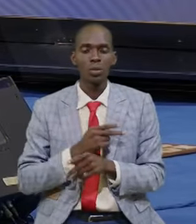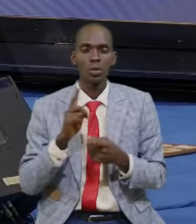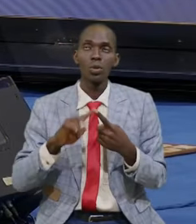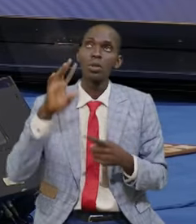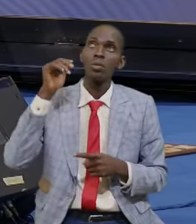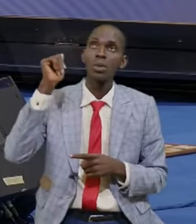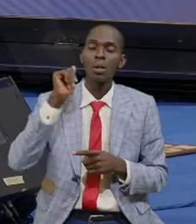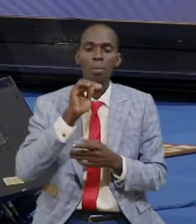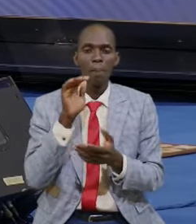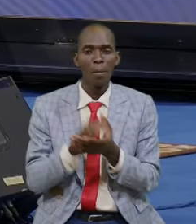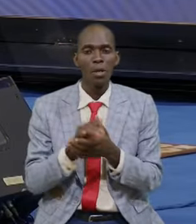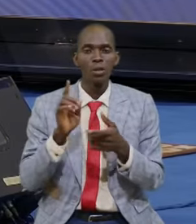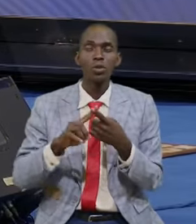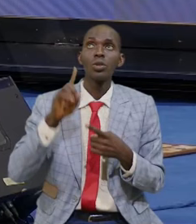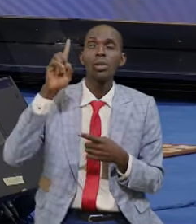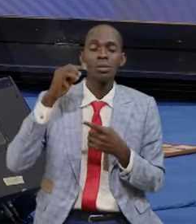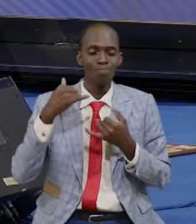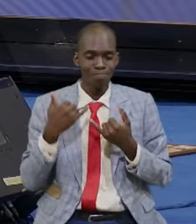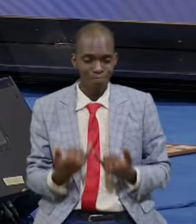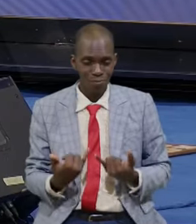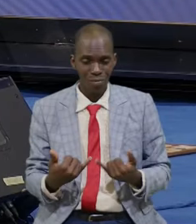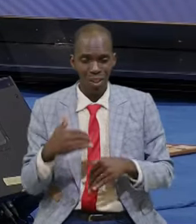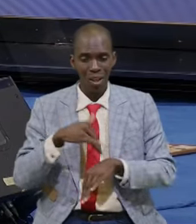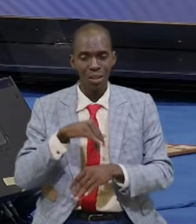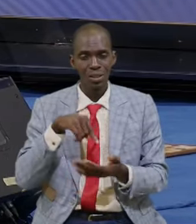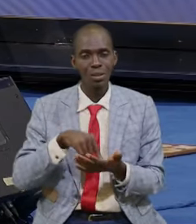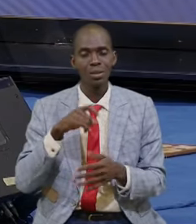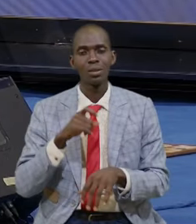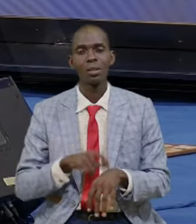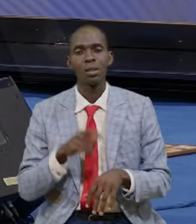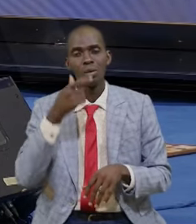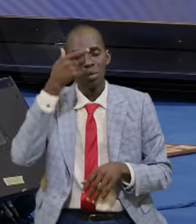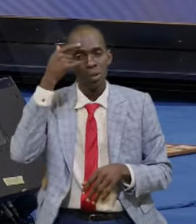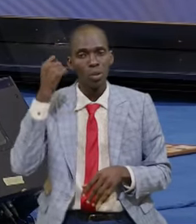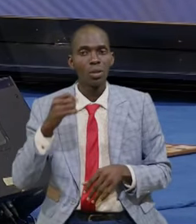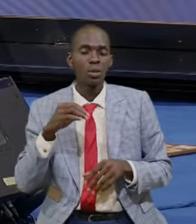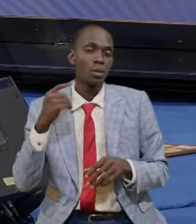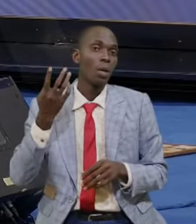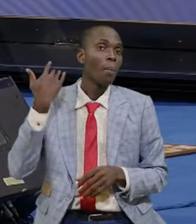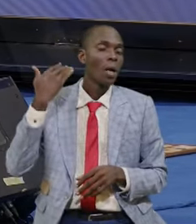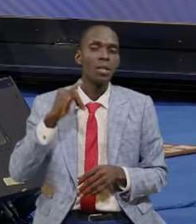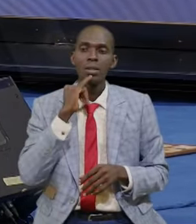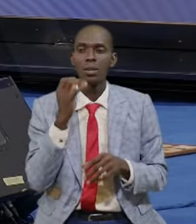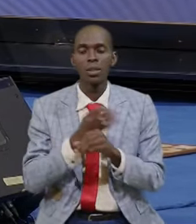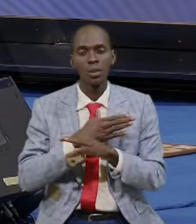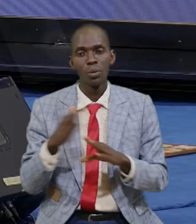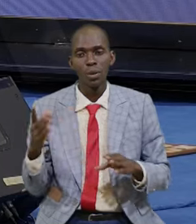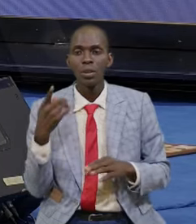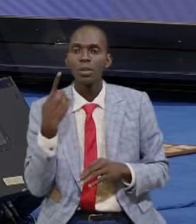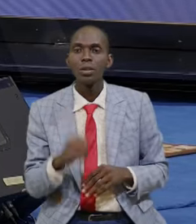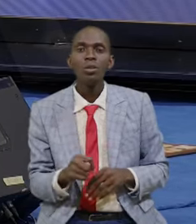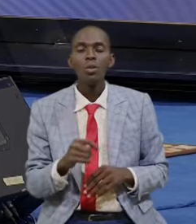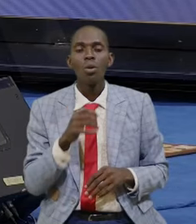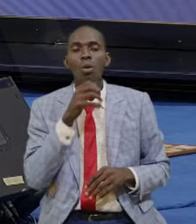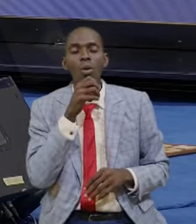him, presently at this present time, because the past is gone, because the old